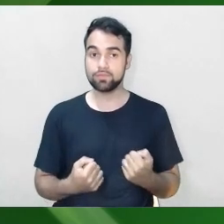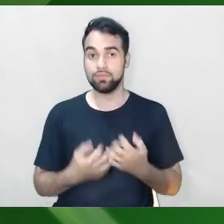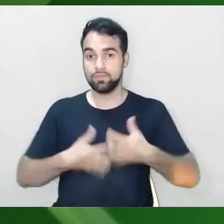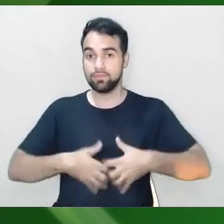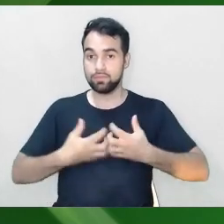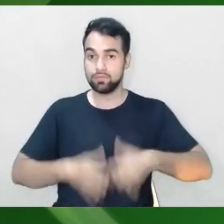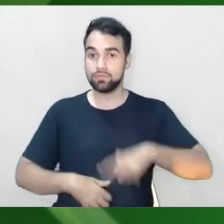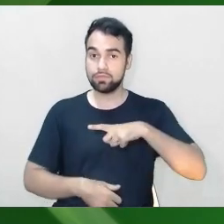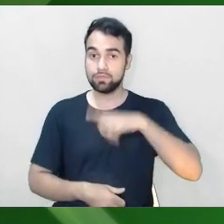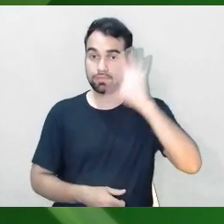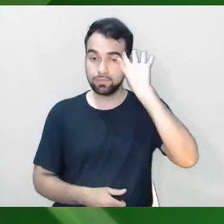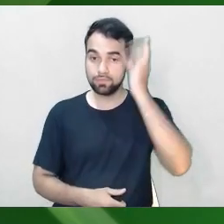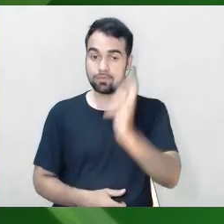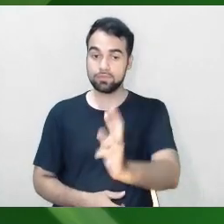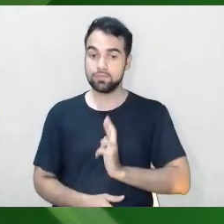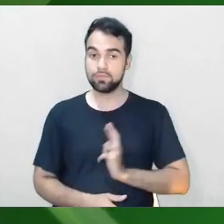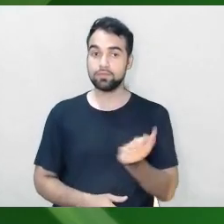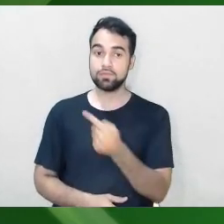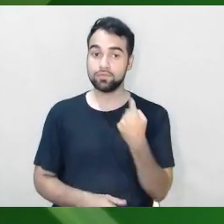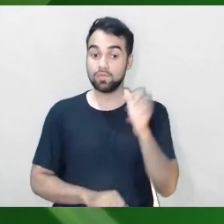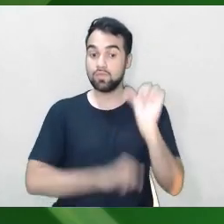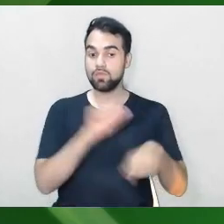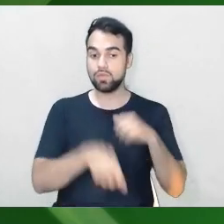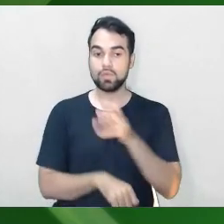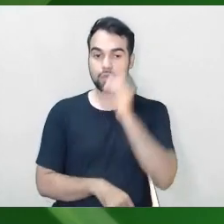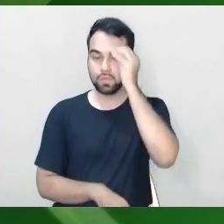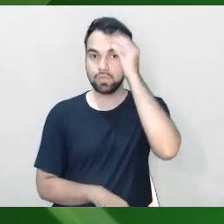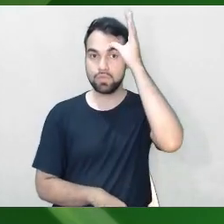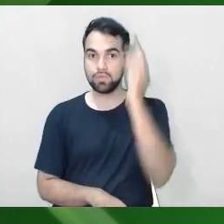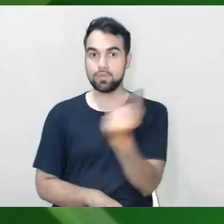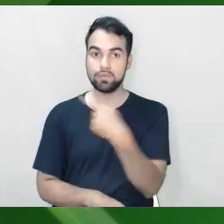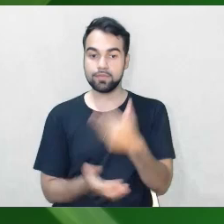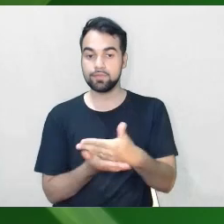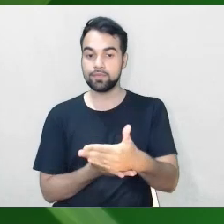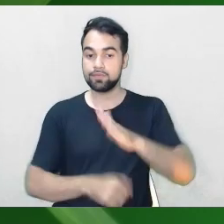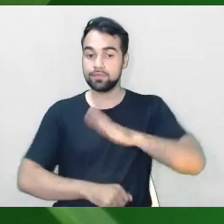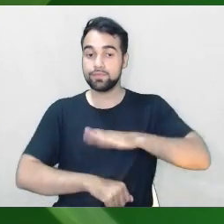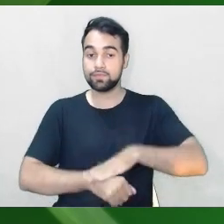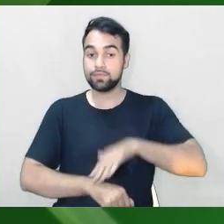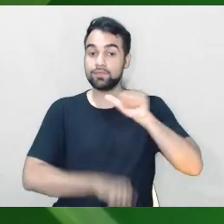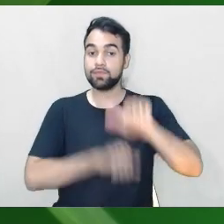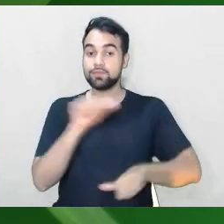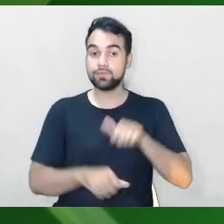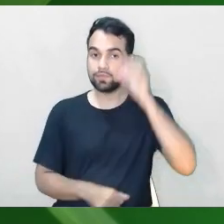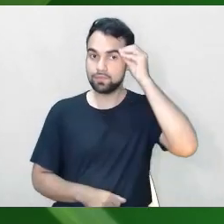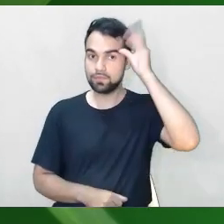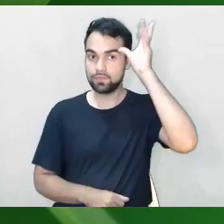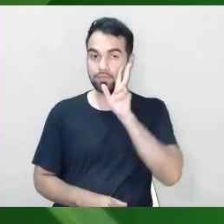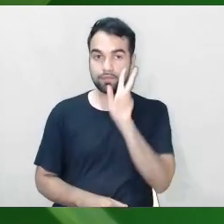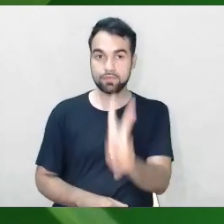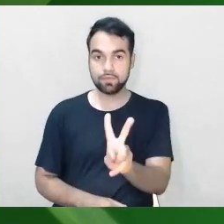that piece of equipment so that they can respond. That's our knowledge. When we have that knowledge, we look at